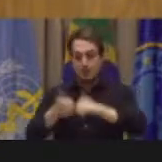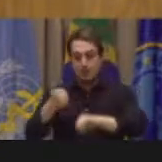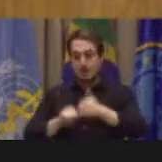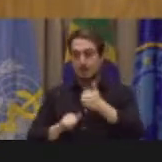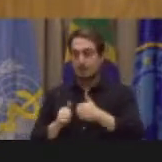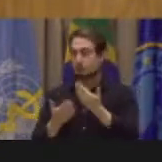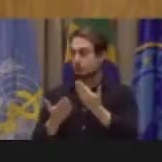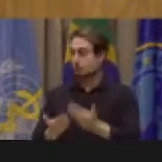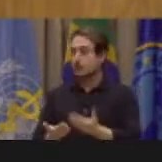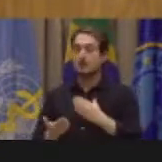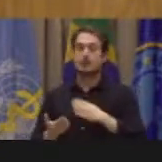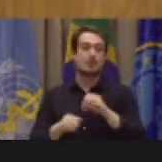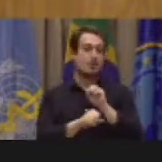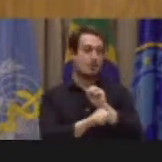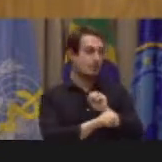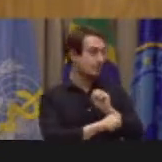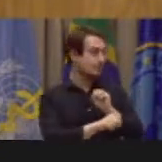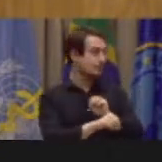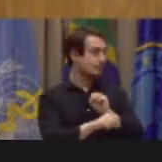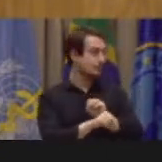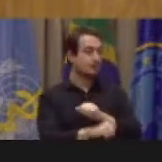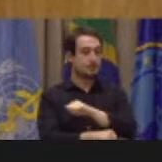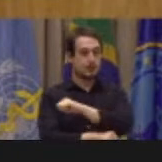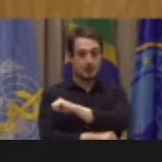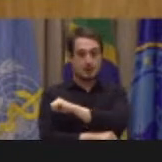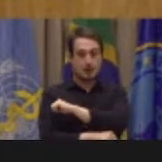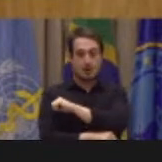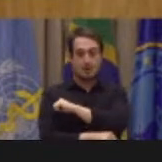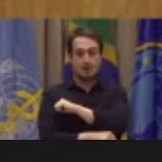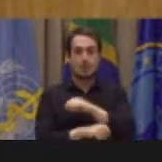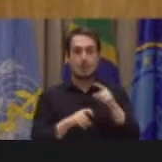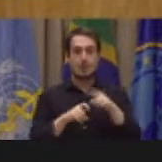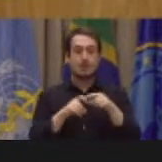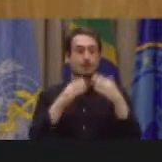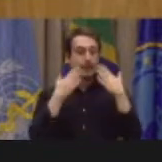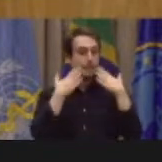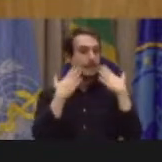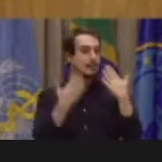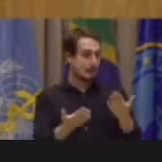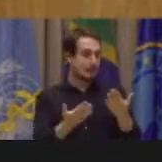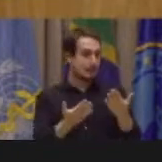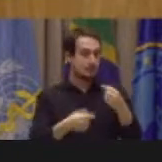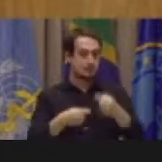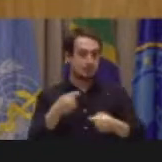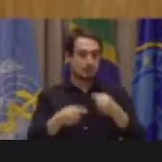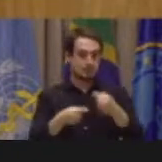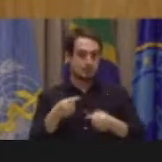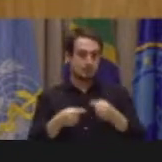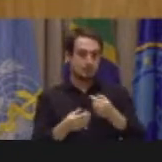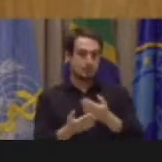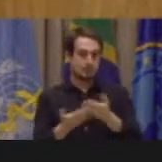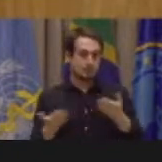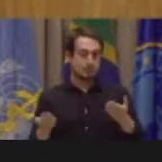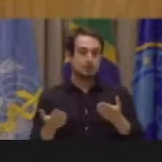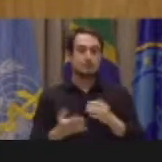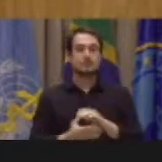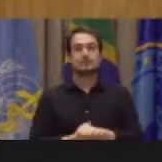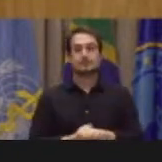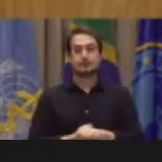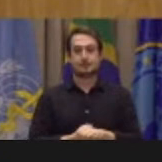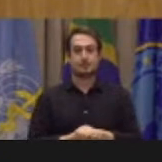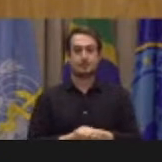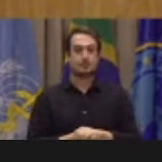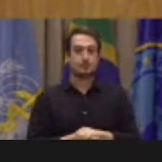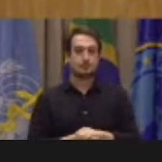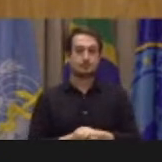we expect the student of medicine when they evaluate a case, and we expect when they present a case in